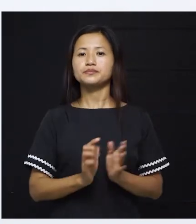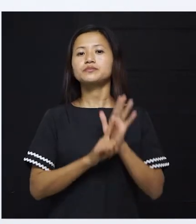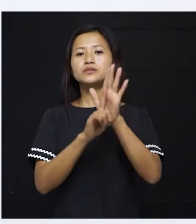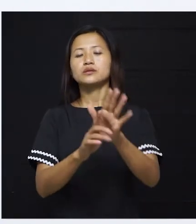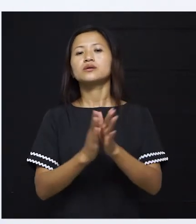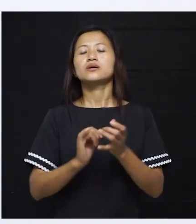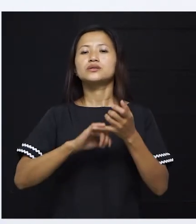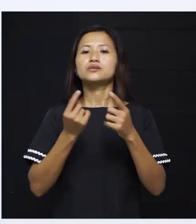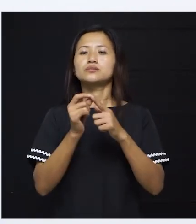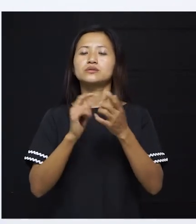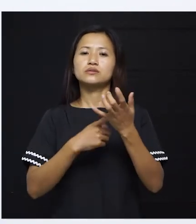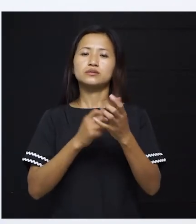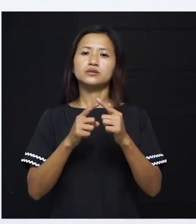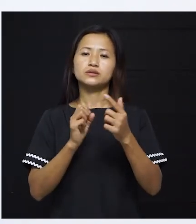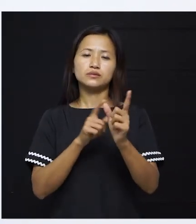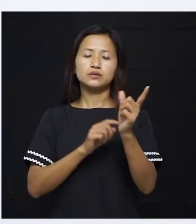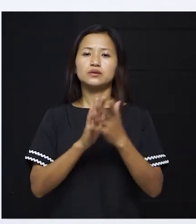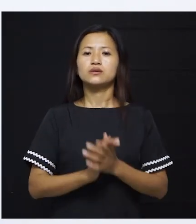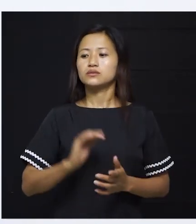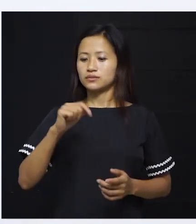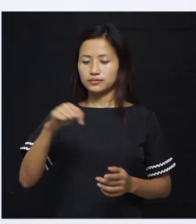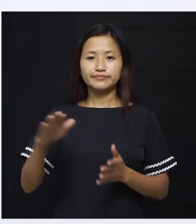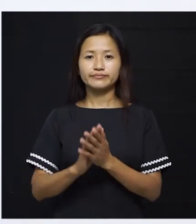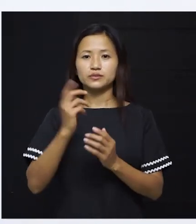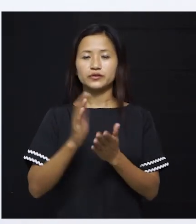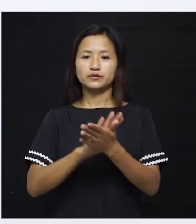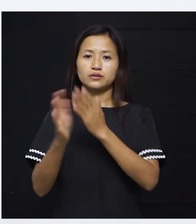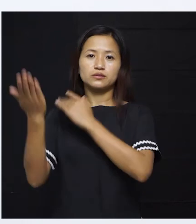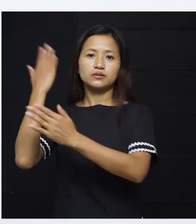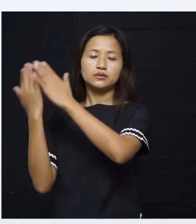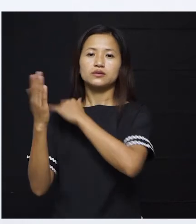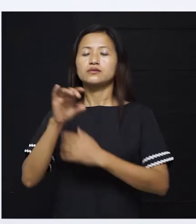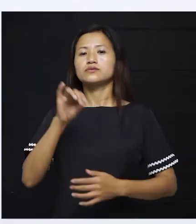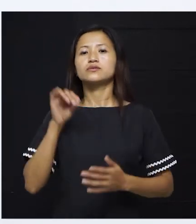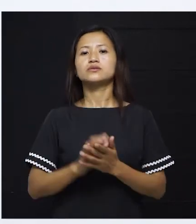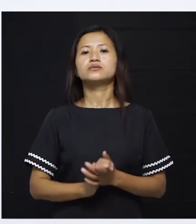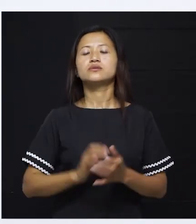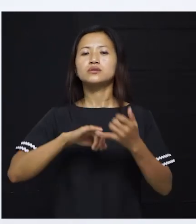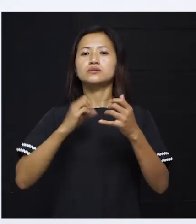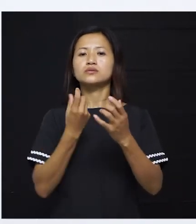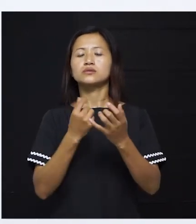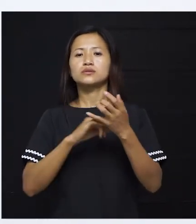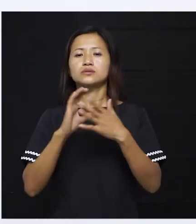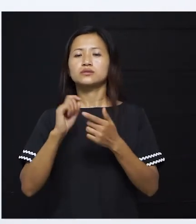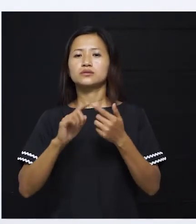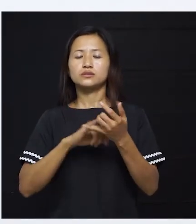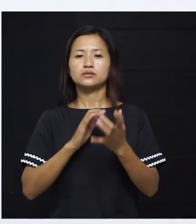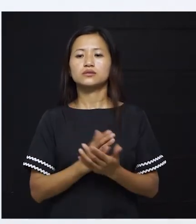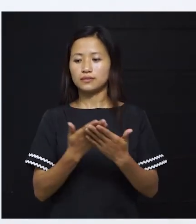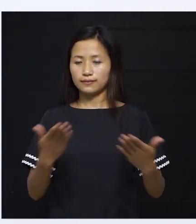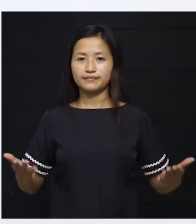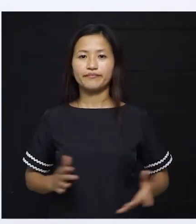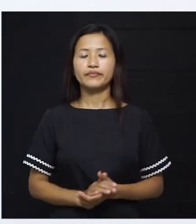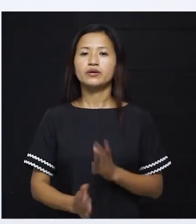their superiority, right? So these are some of the histories that we get from these sources, okay? So let